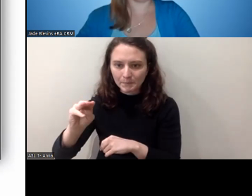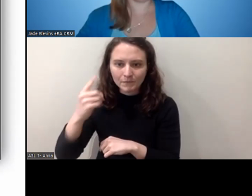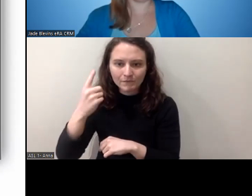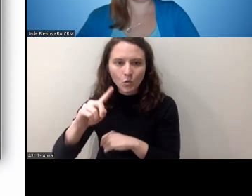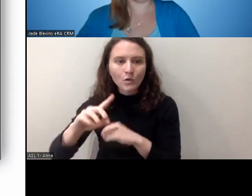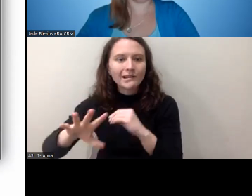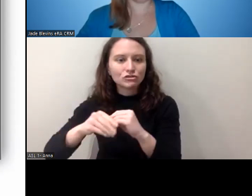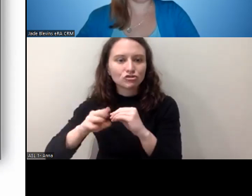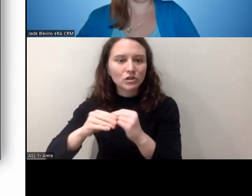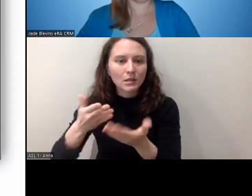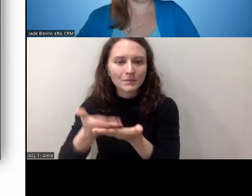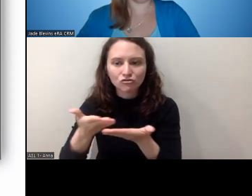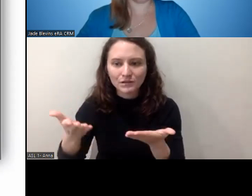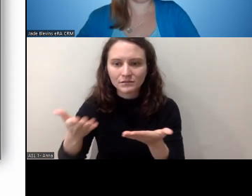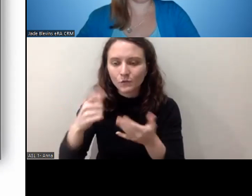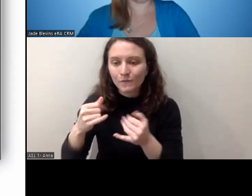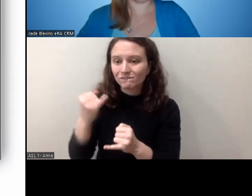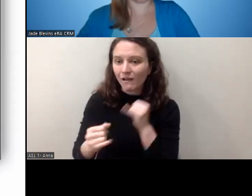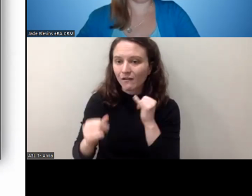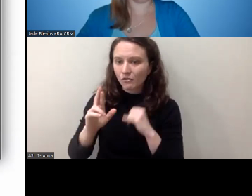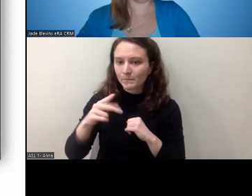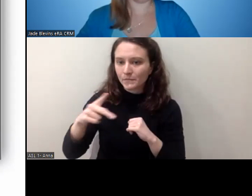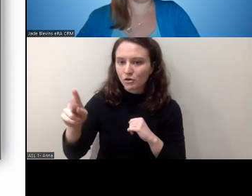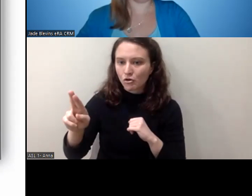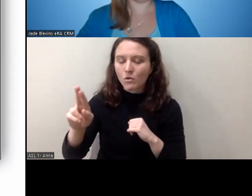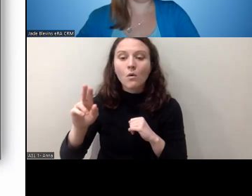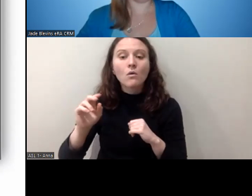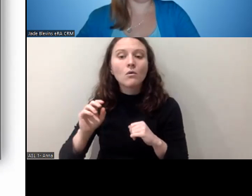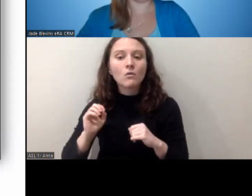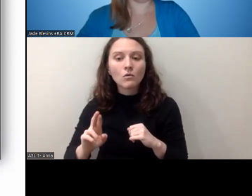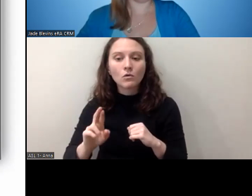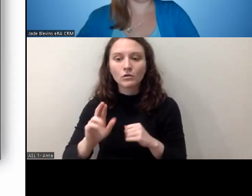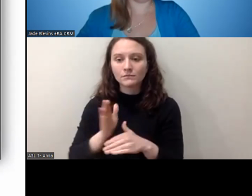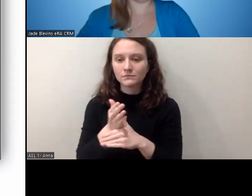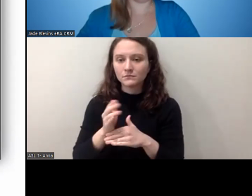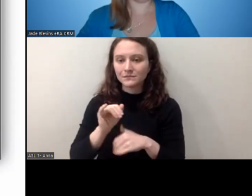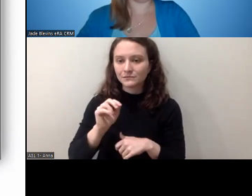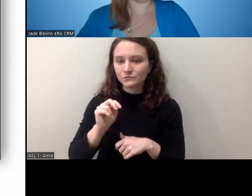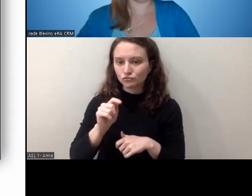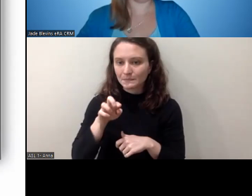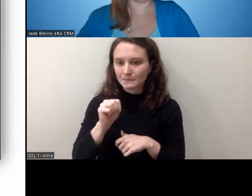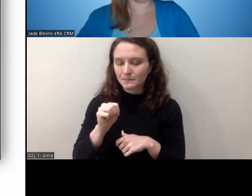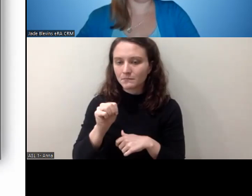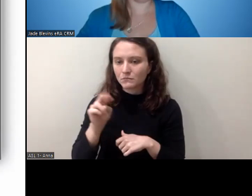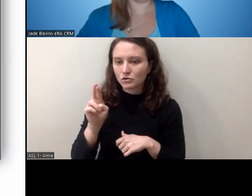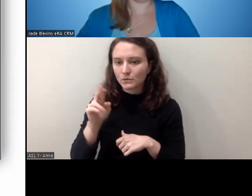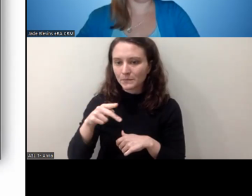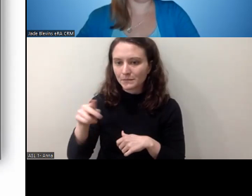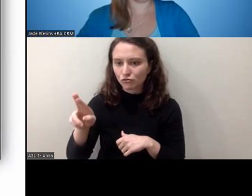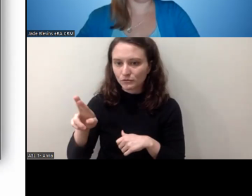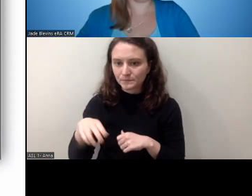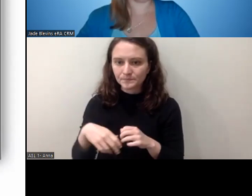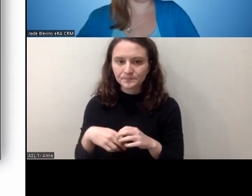for your either final RPPR or your interim RPPR. These are going to be the same as the